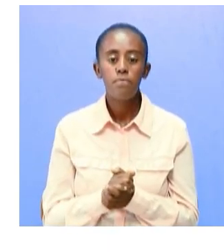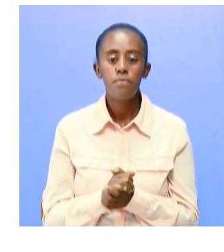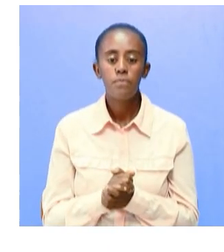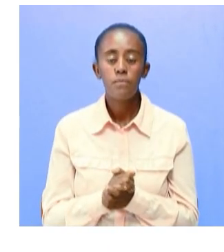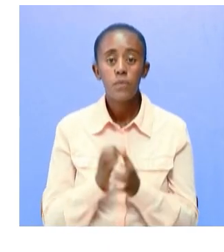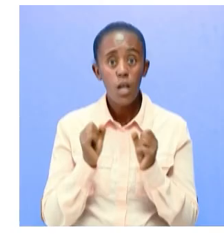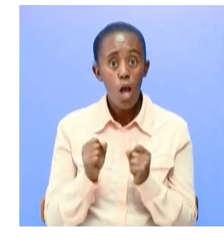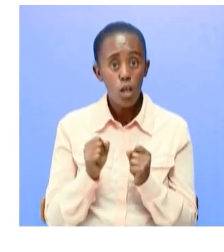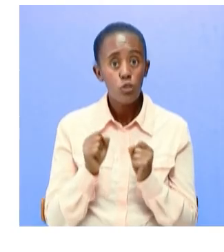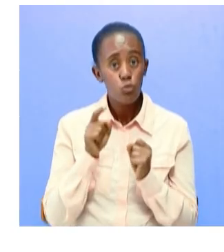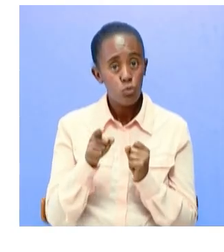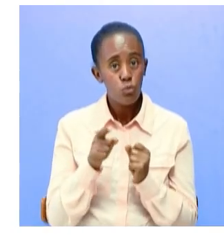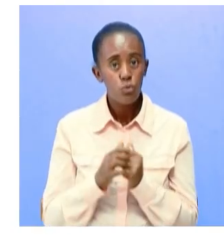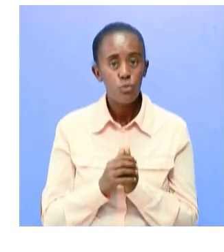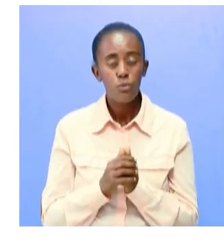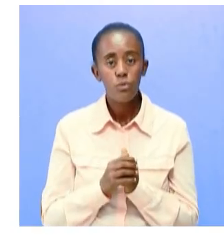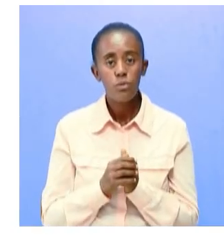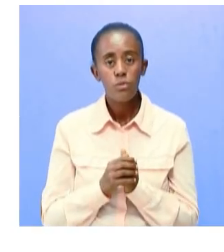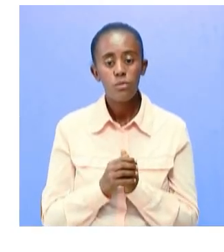Can you